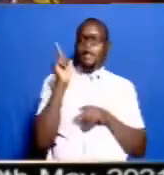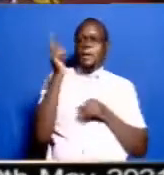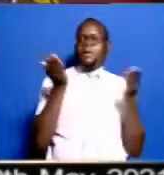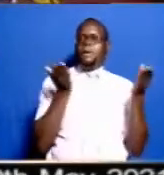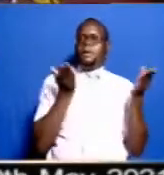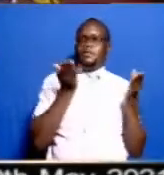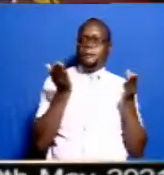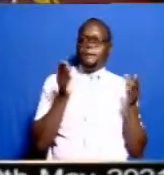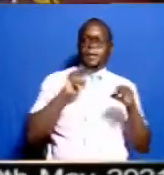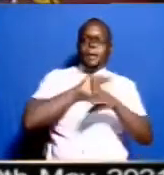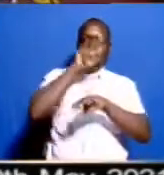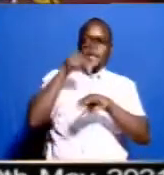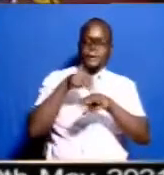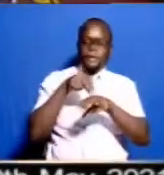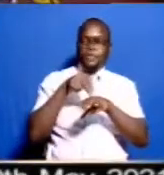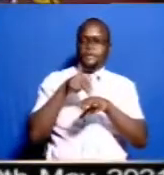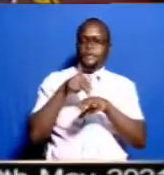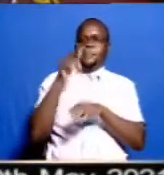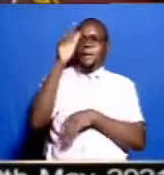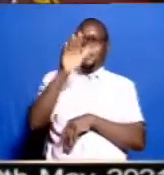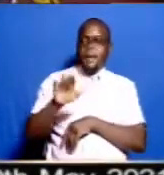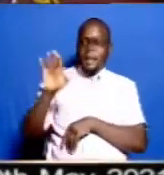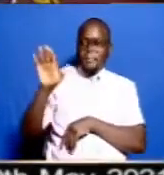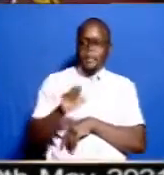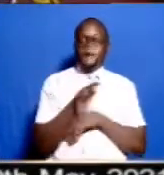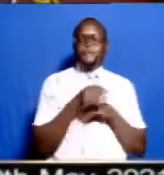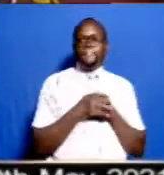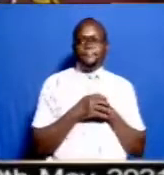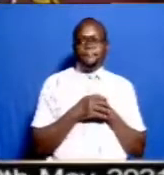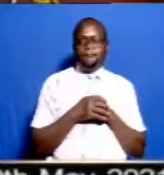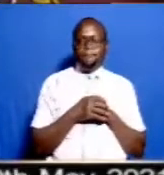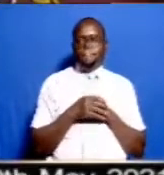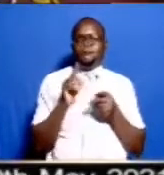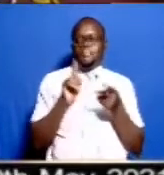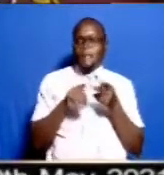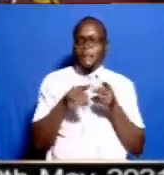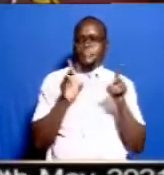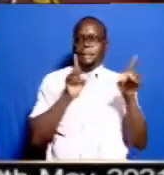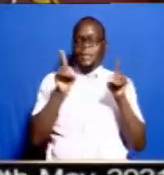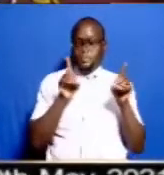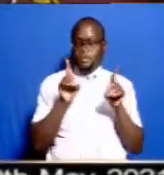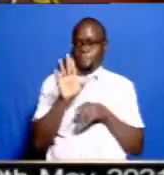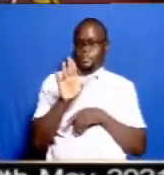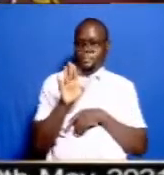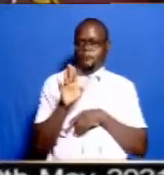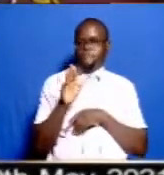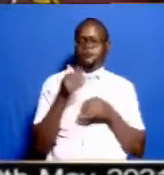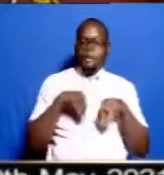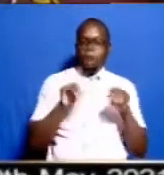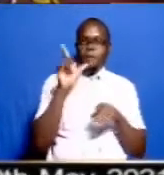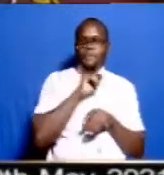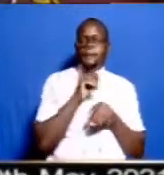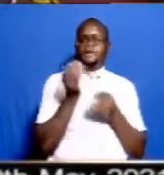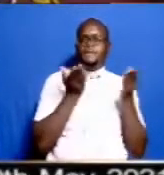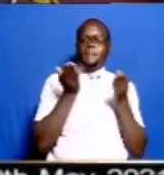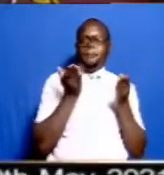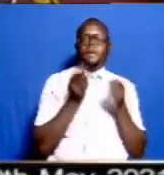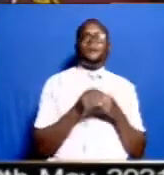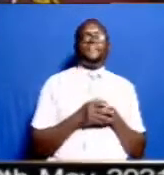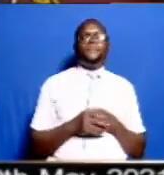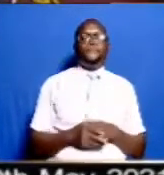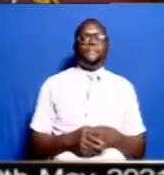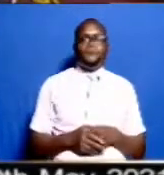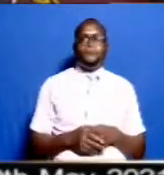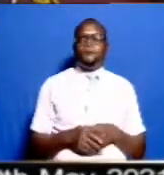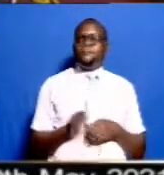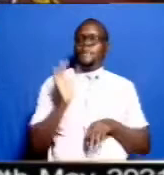and of the National Assembly and the Directorate of Litigation and Compliance Services